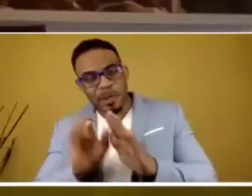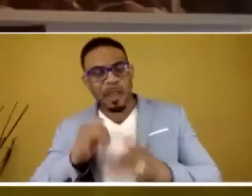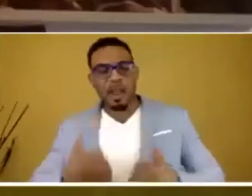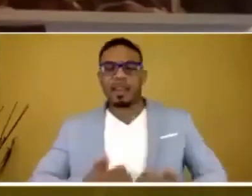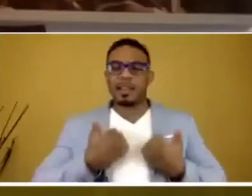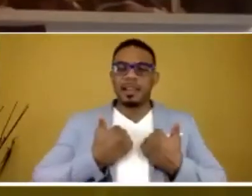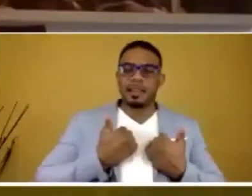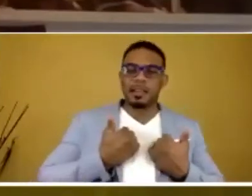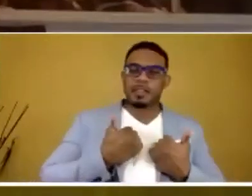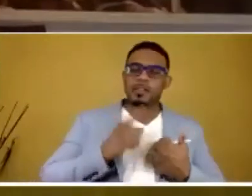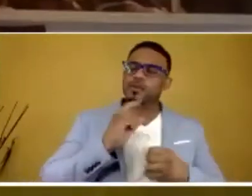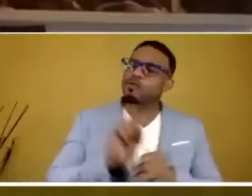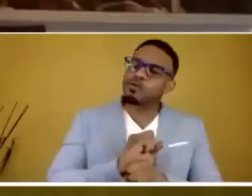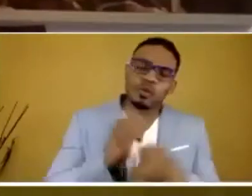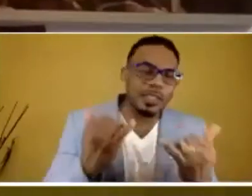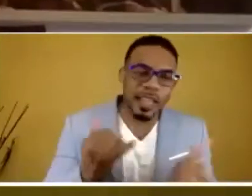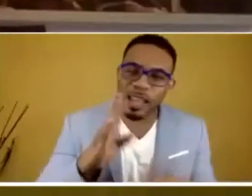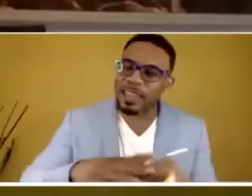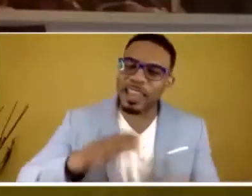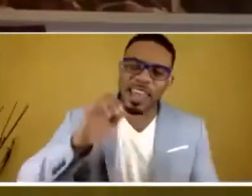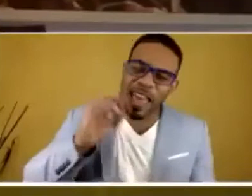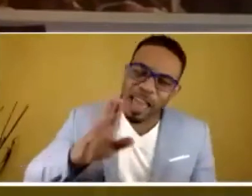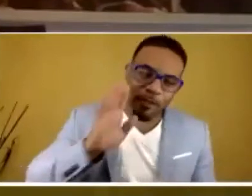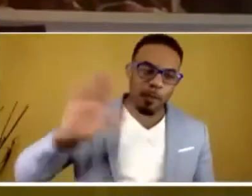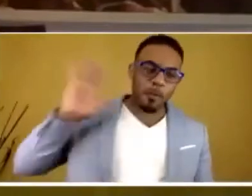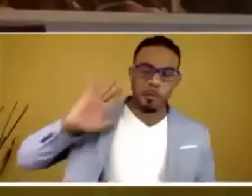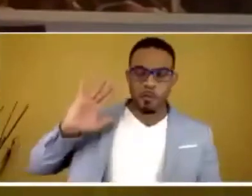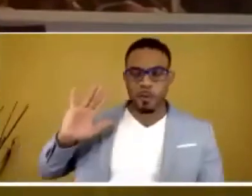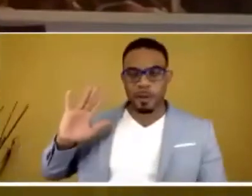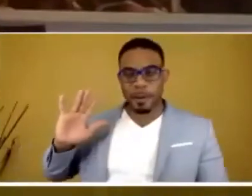are truer now than they ever were before.